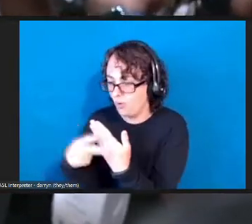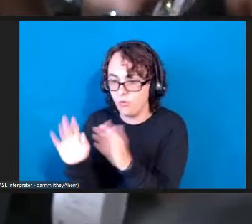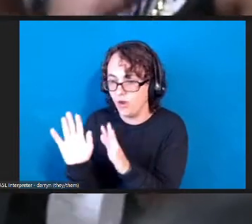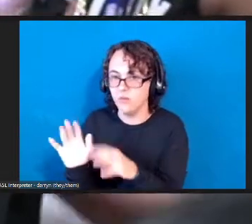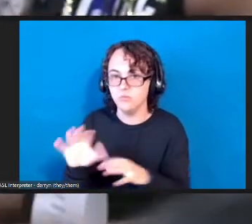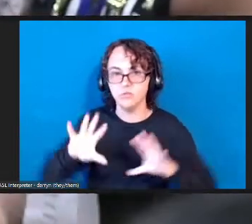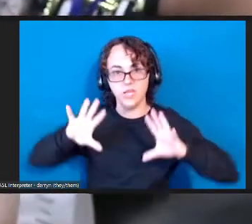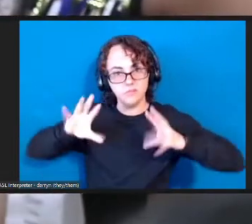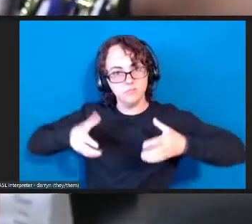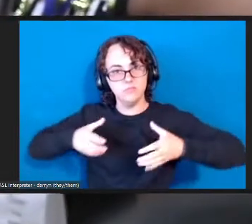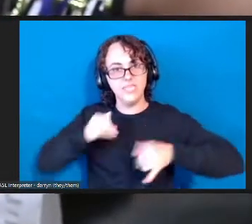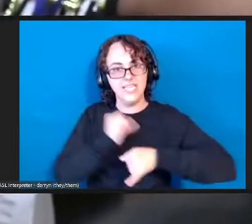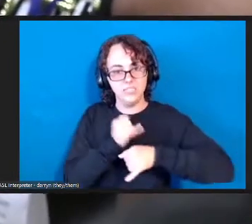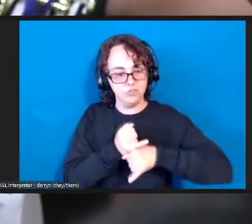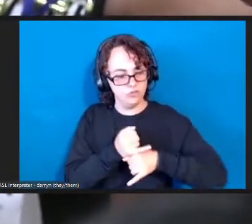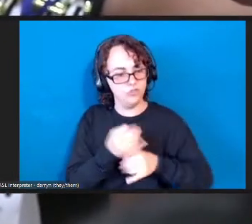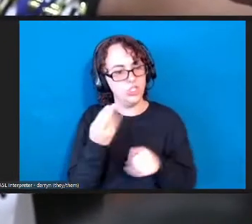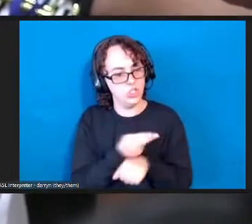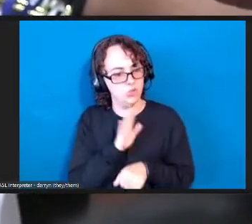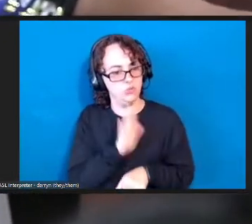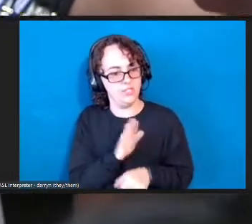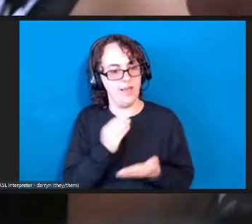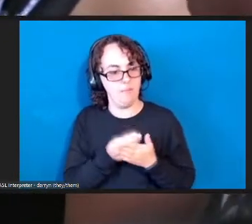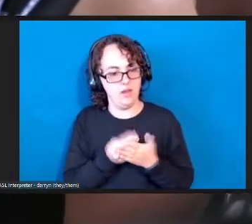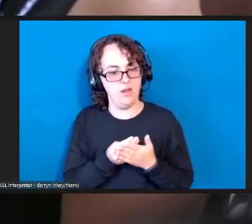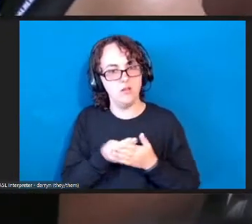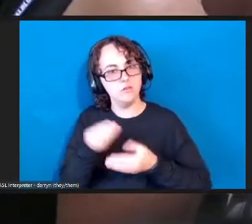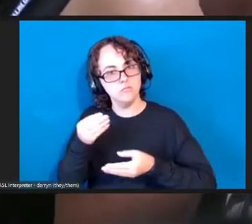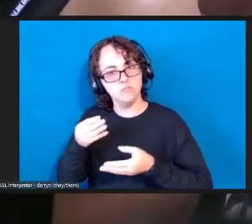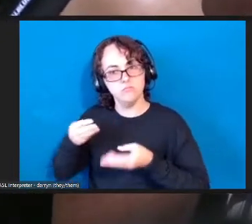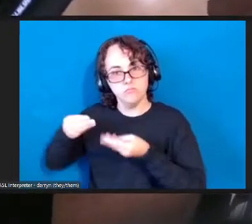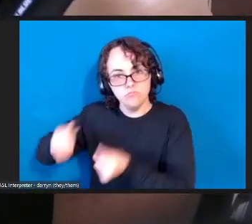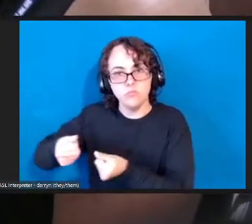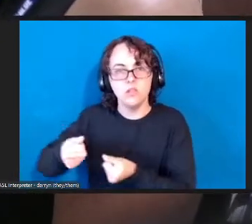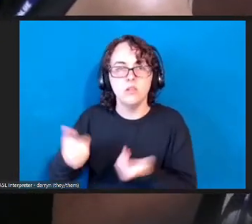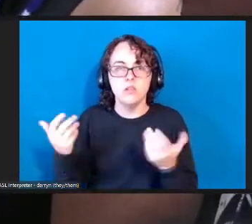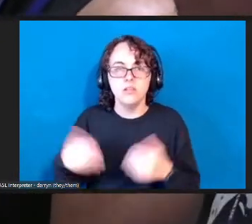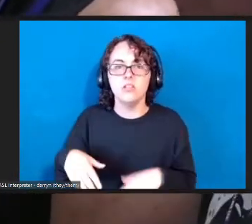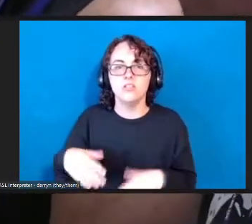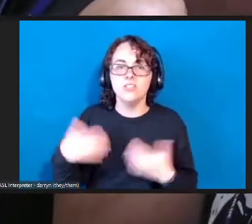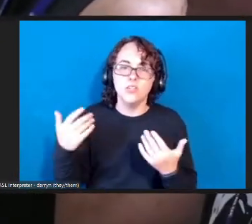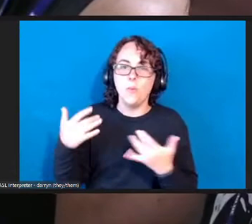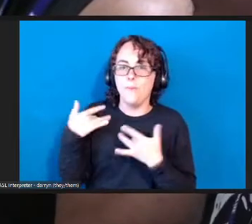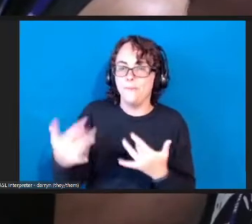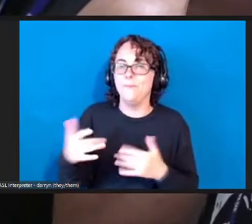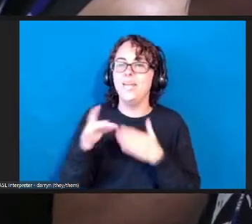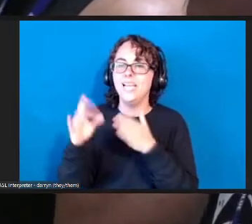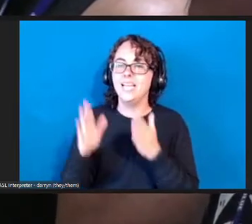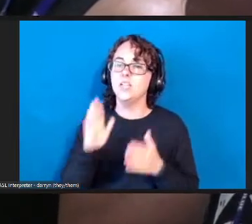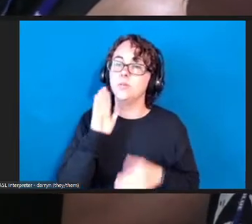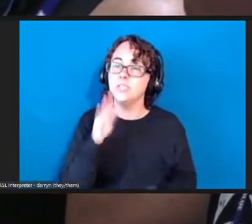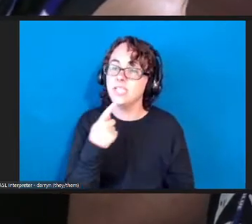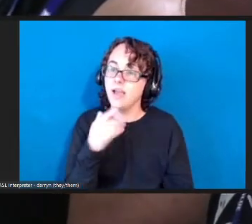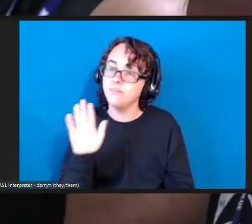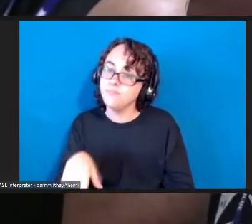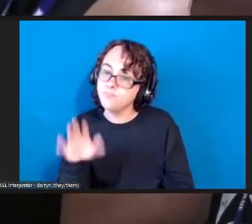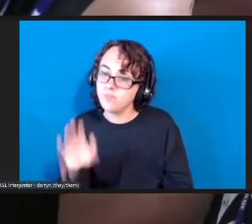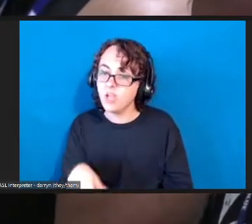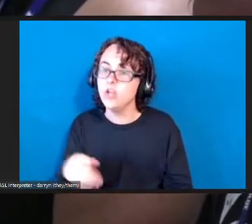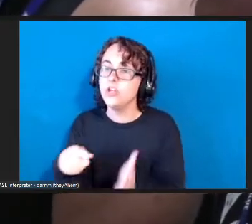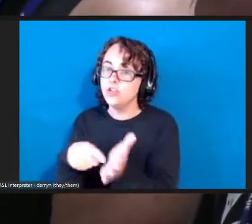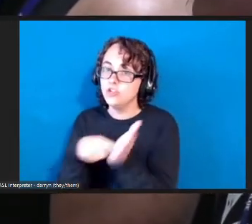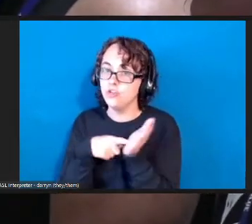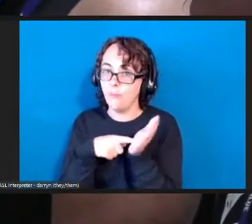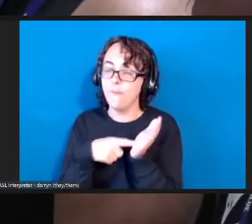the things that I feel a lot of leaders have been saying in recent years is show me your budget, you show me your values. And so I think that's another piece of it